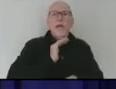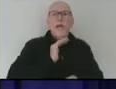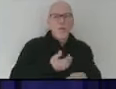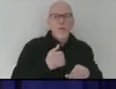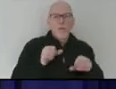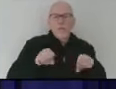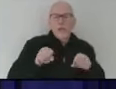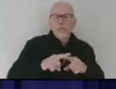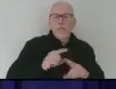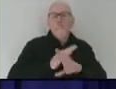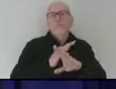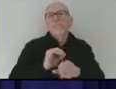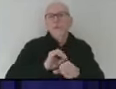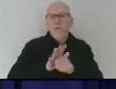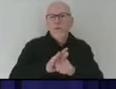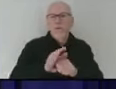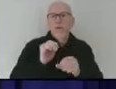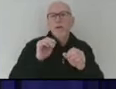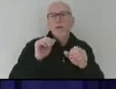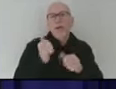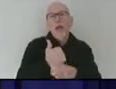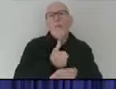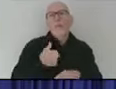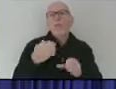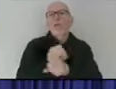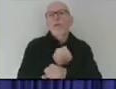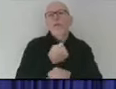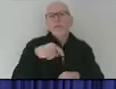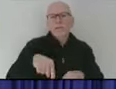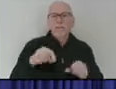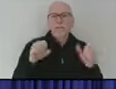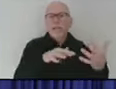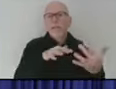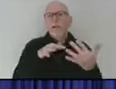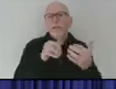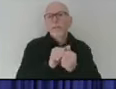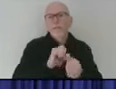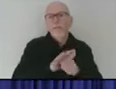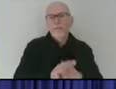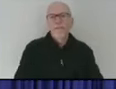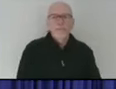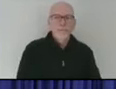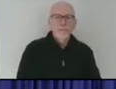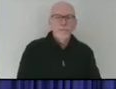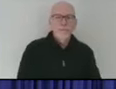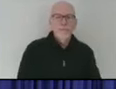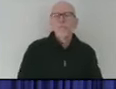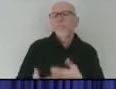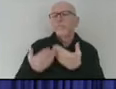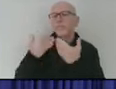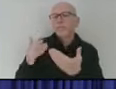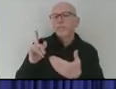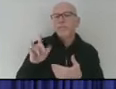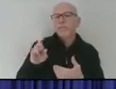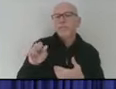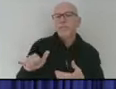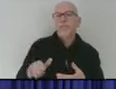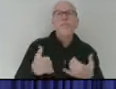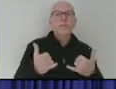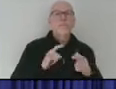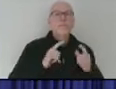COVID and help us to win this battle. Thank you, Dr. Box. Thank you, Lindsay. Now it's my pleasure to go to